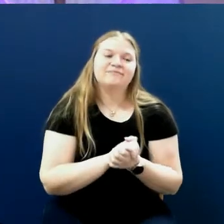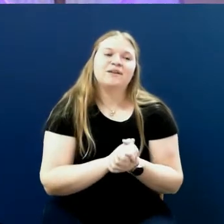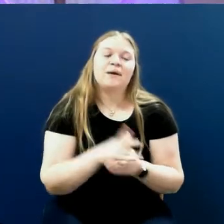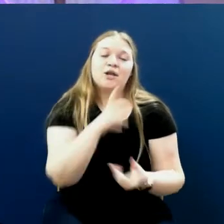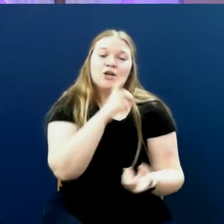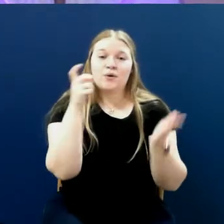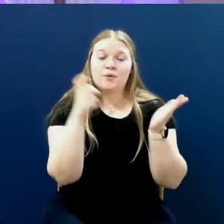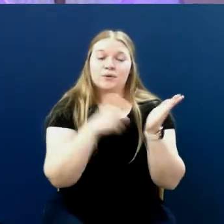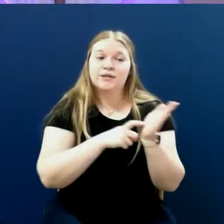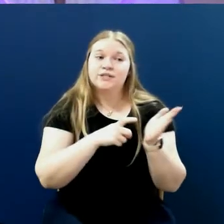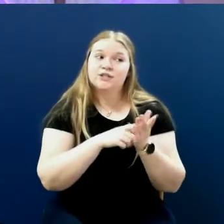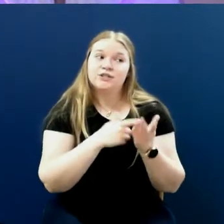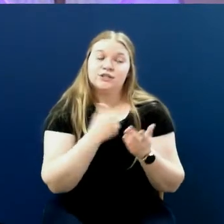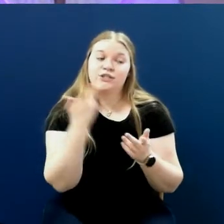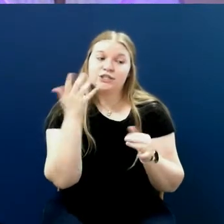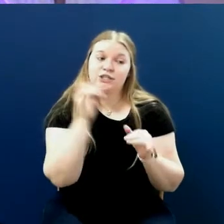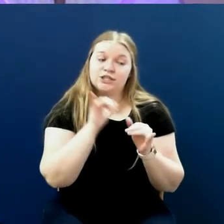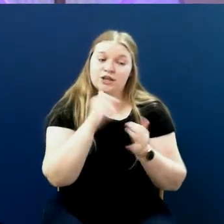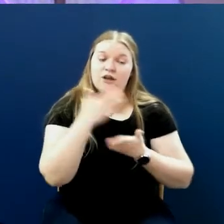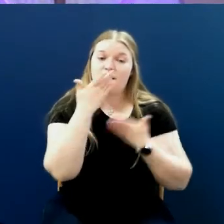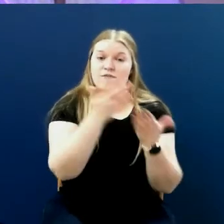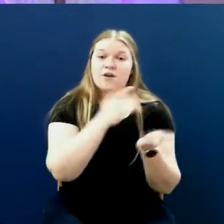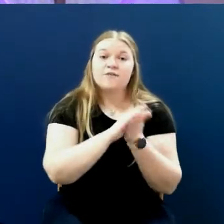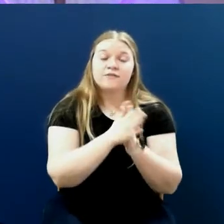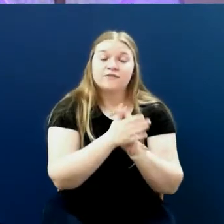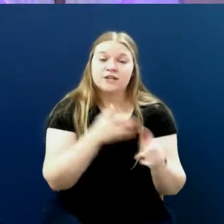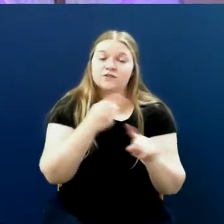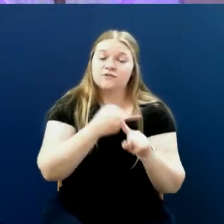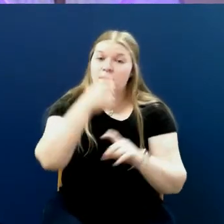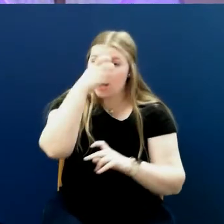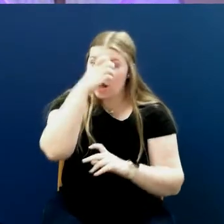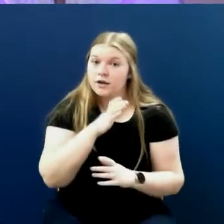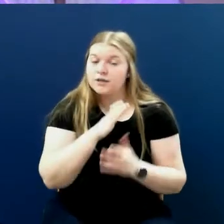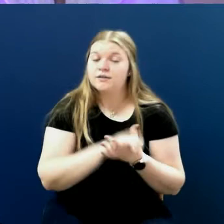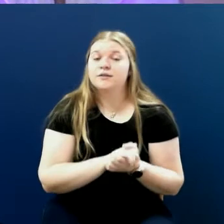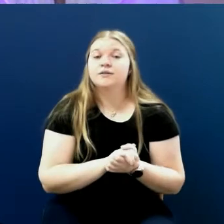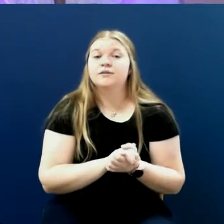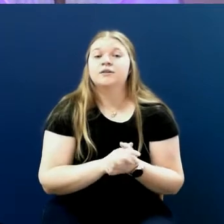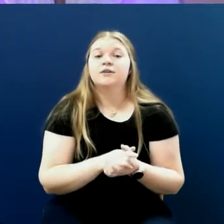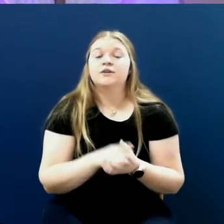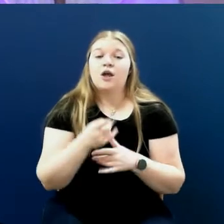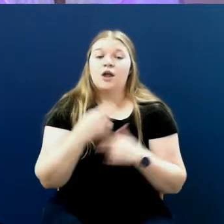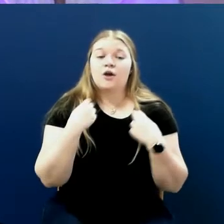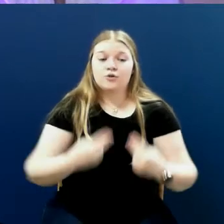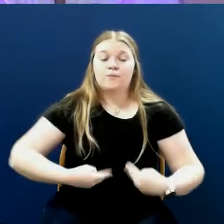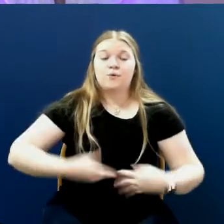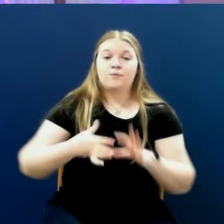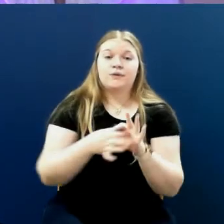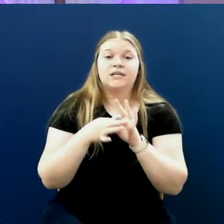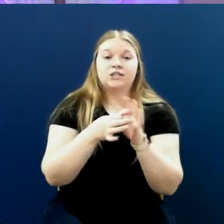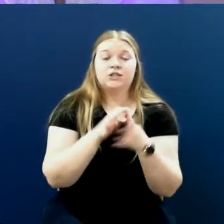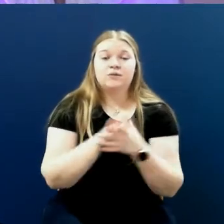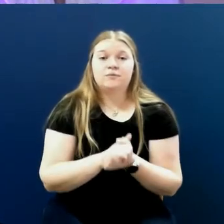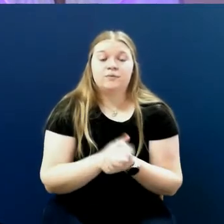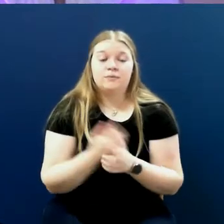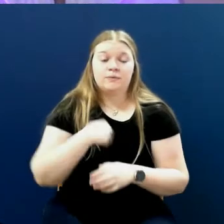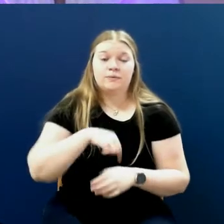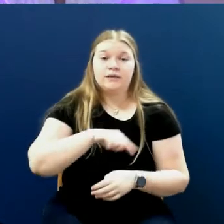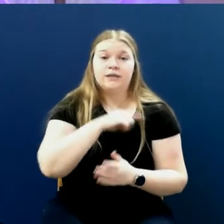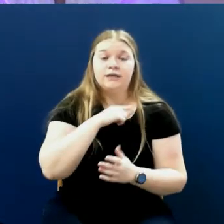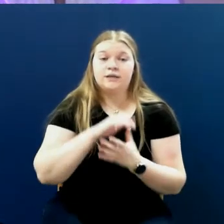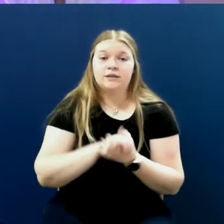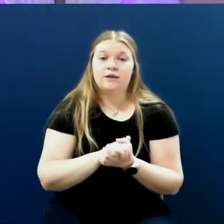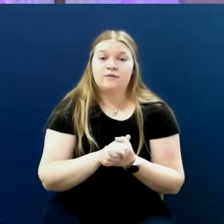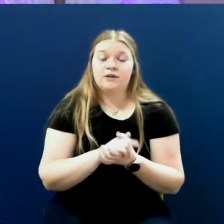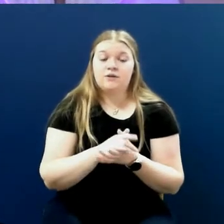there's still an offer of forgiveness from God. So it is in our human relationships. We, if we are